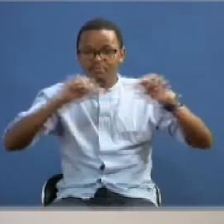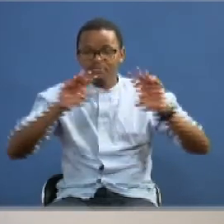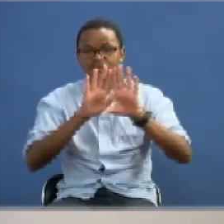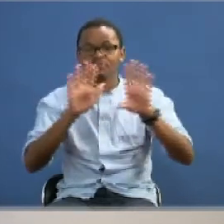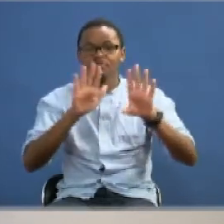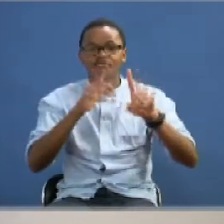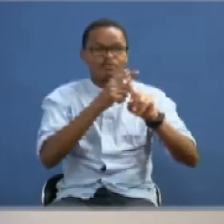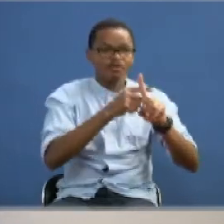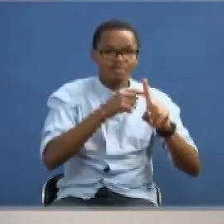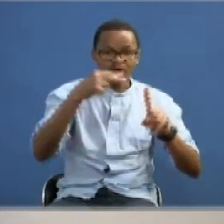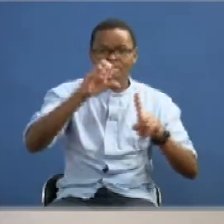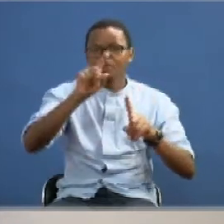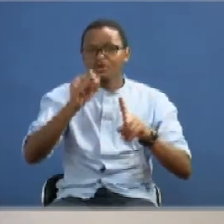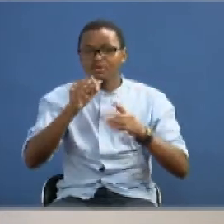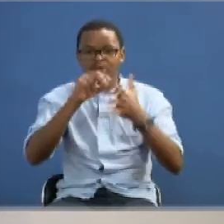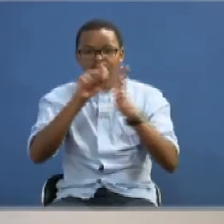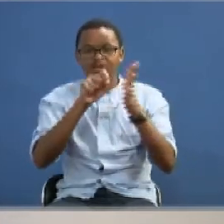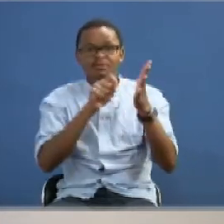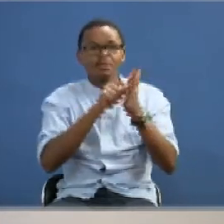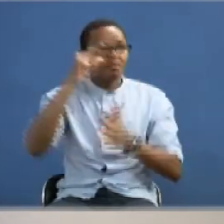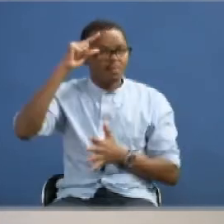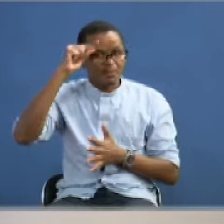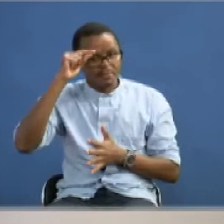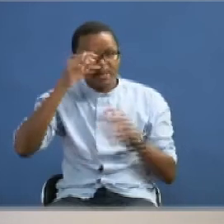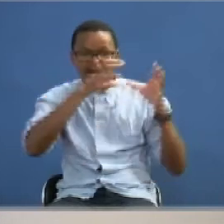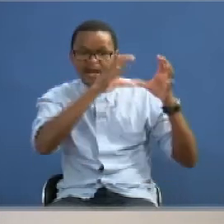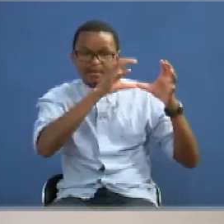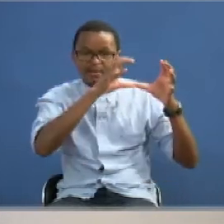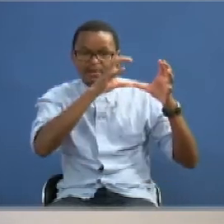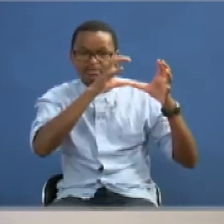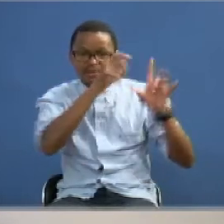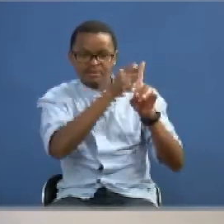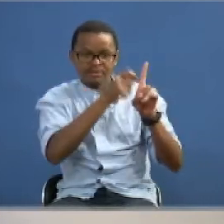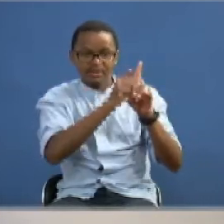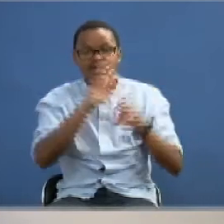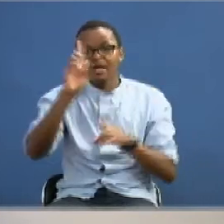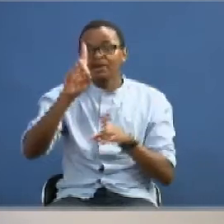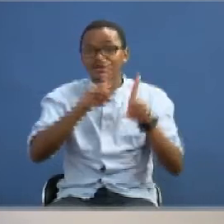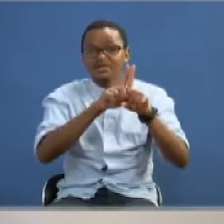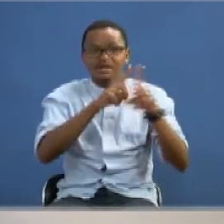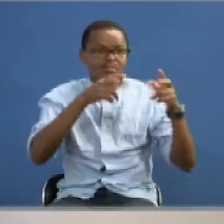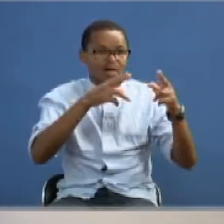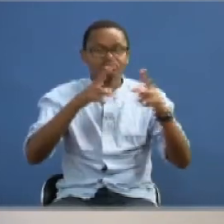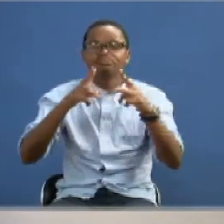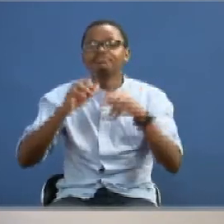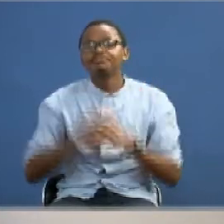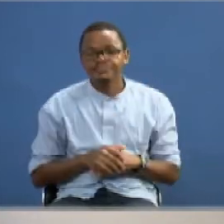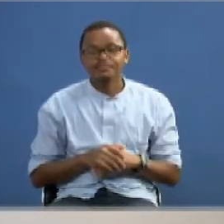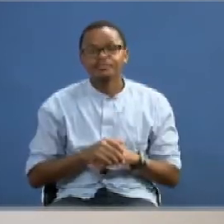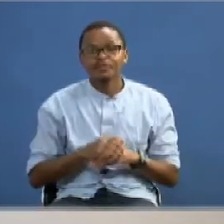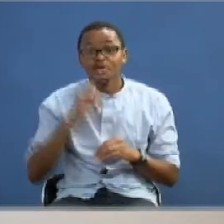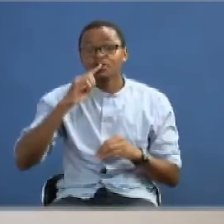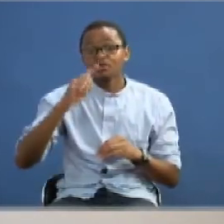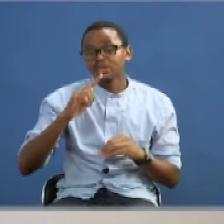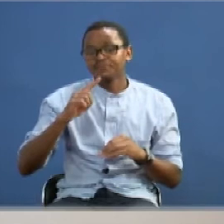hotspots, in terms of Mombasa, Kilifi, Kwale, Nairobi, and Mandera,